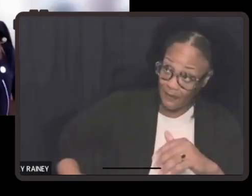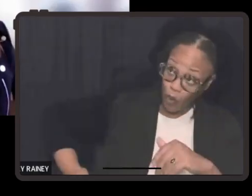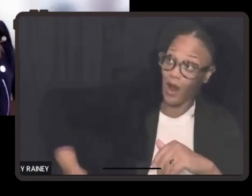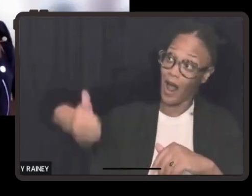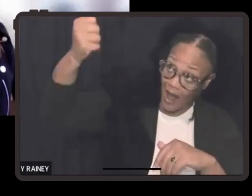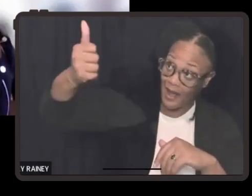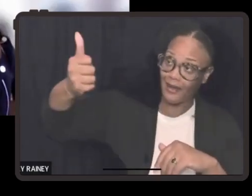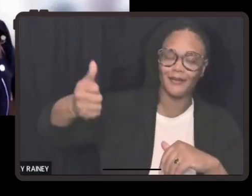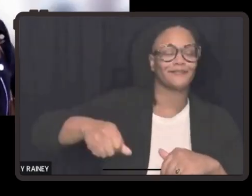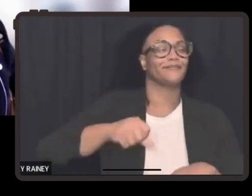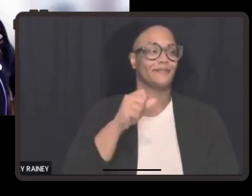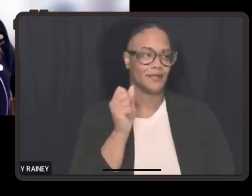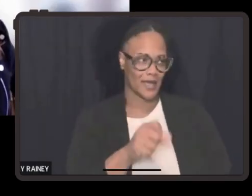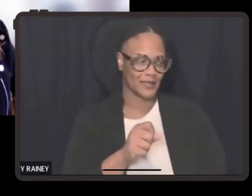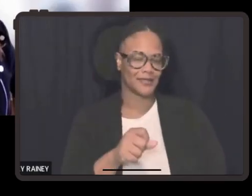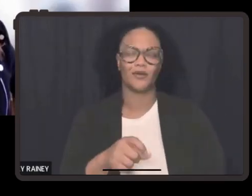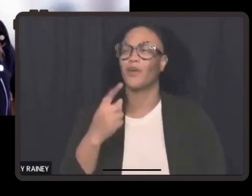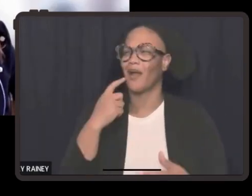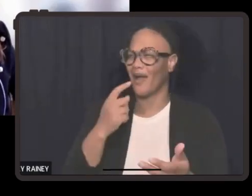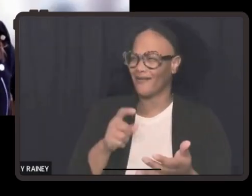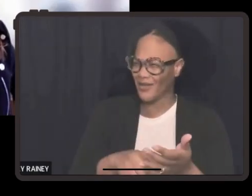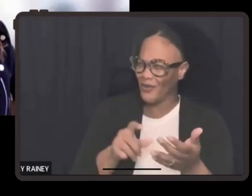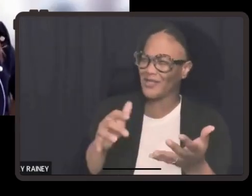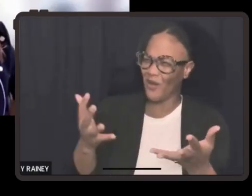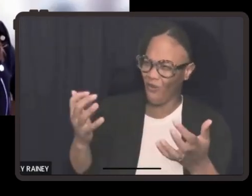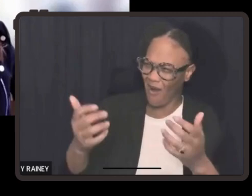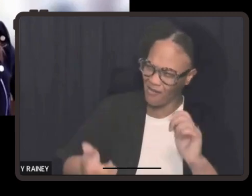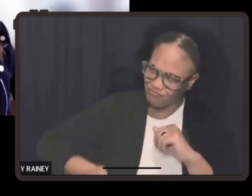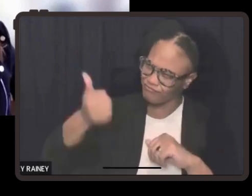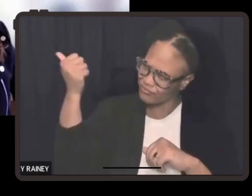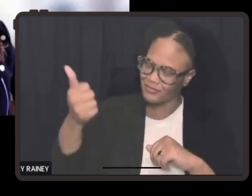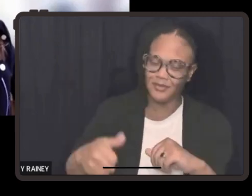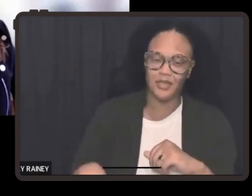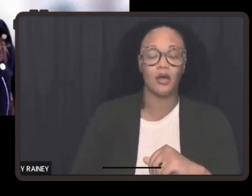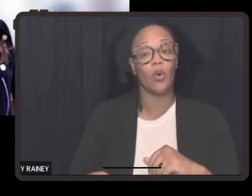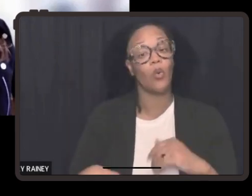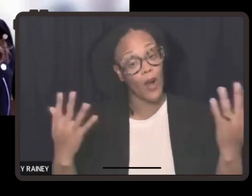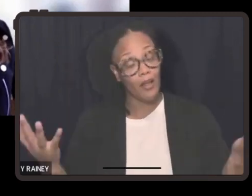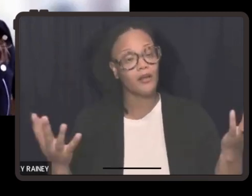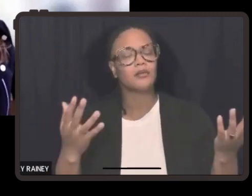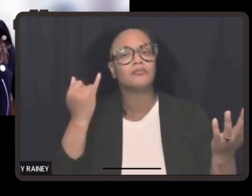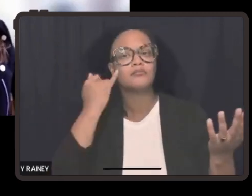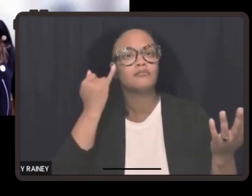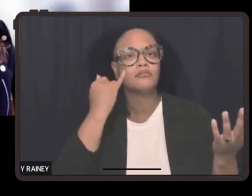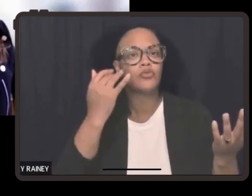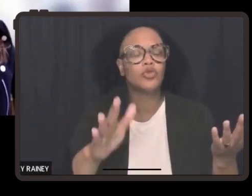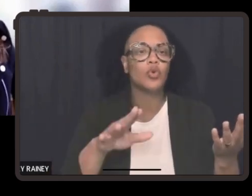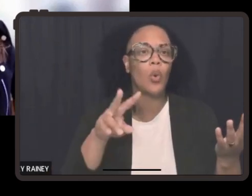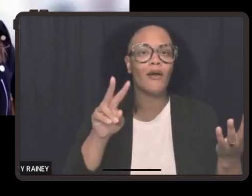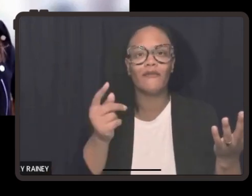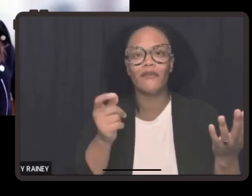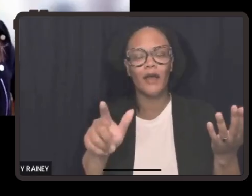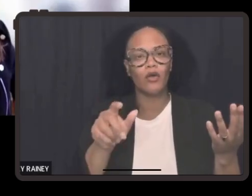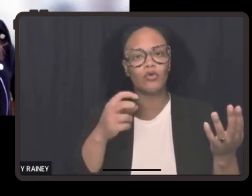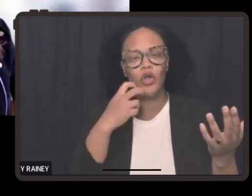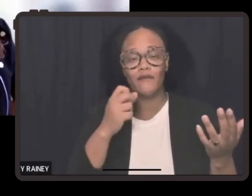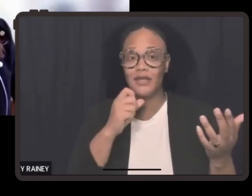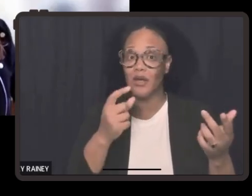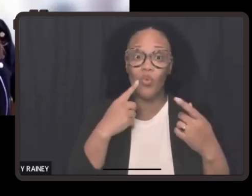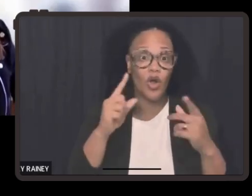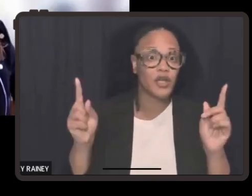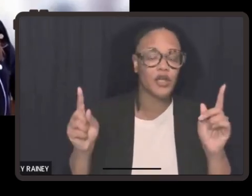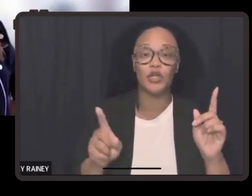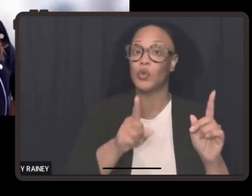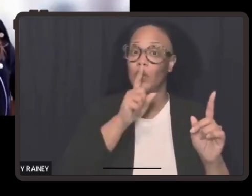higher. I've noticed that. Well, think of it: if your vagal nerve isn't working as well, you really want to stimulate it, you know, because